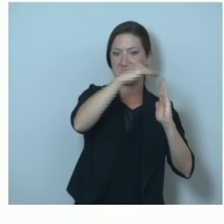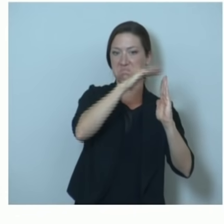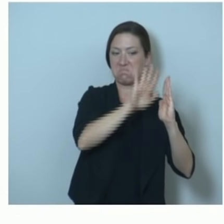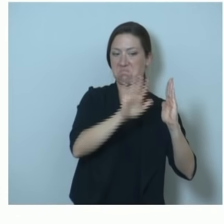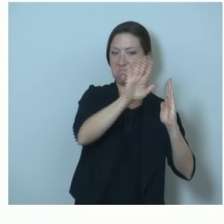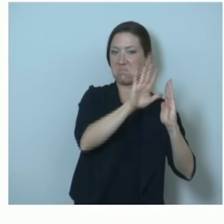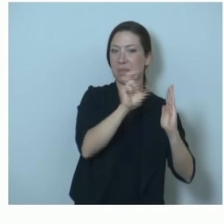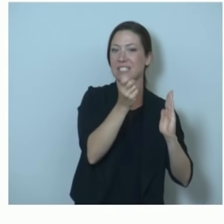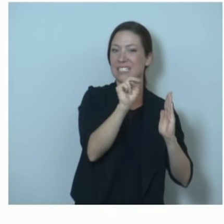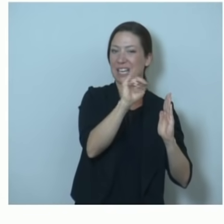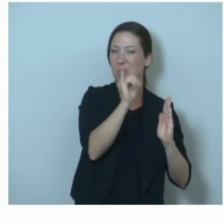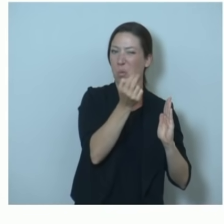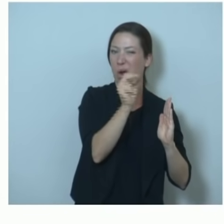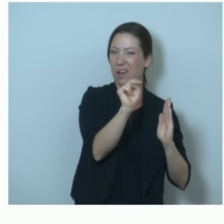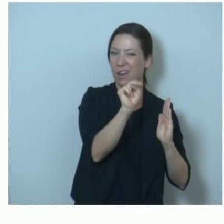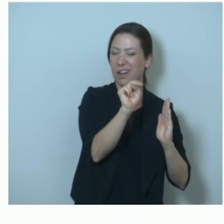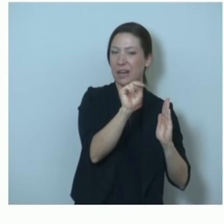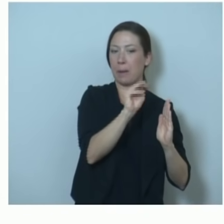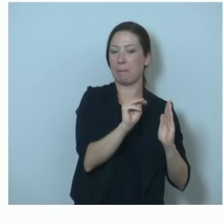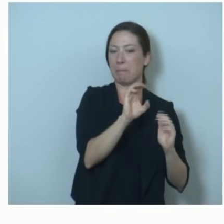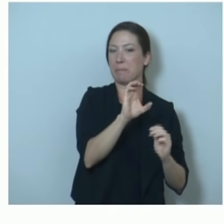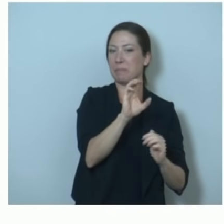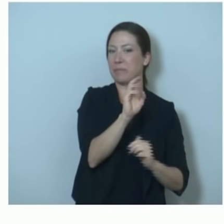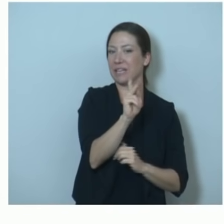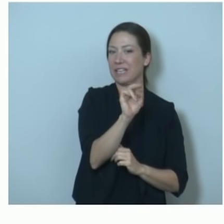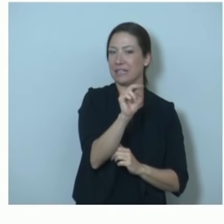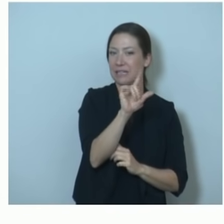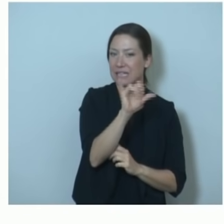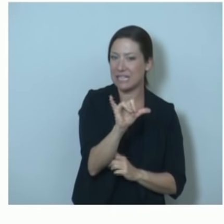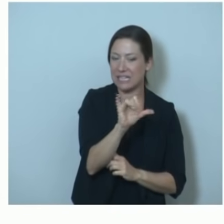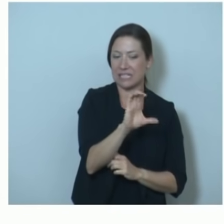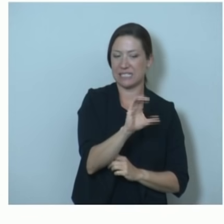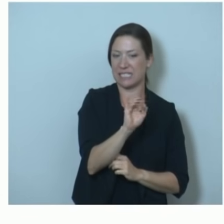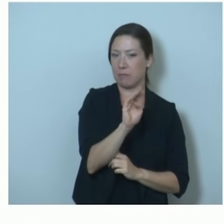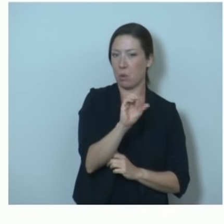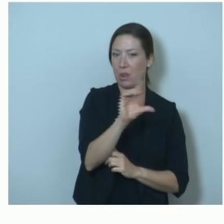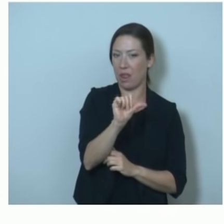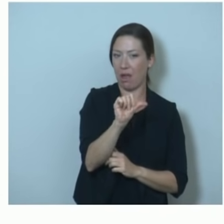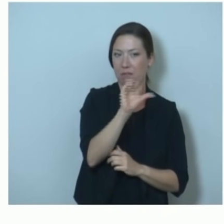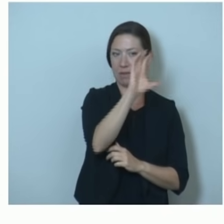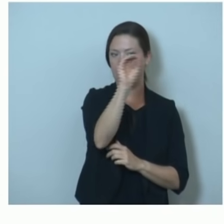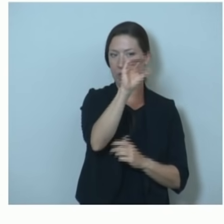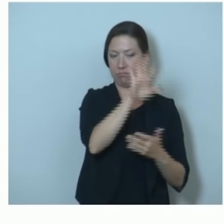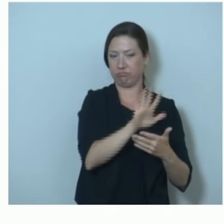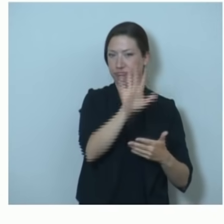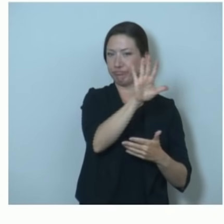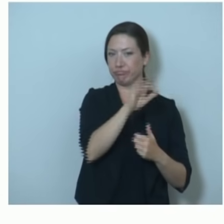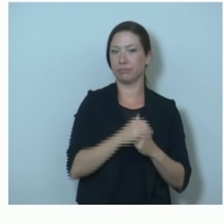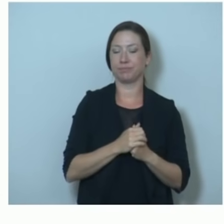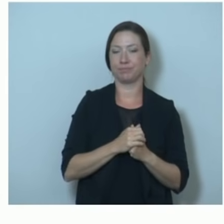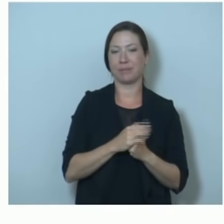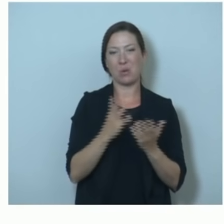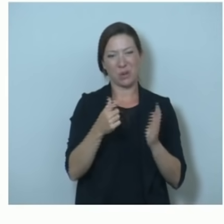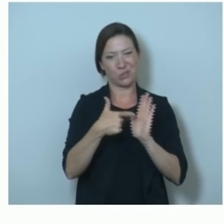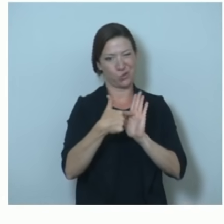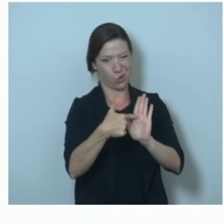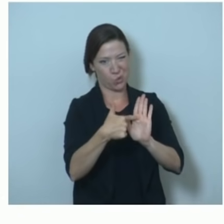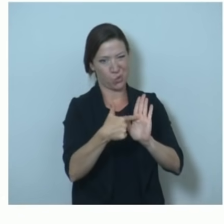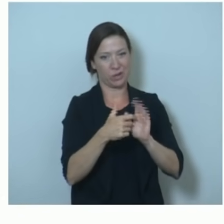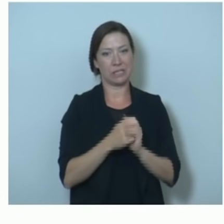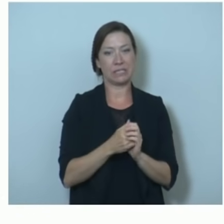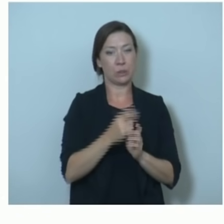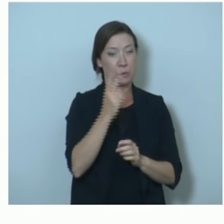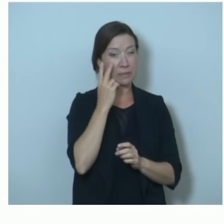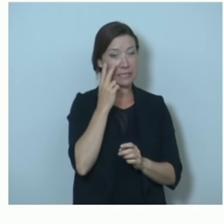all of the rest of New Mexico. Now, there are 2 things about this slide that I want to point out. Number one is it still seems like it's going up. We see a little